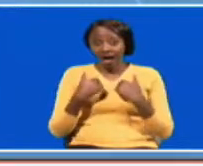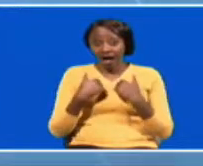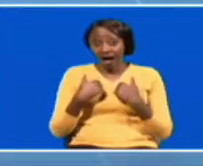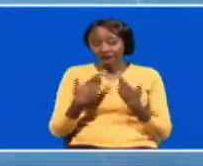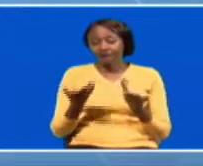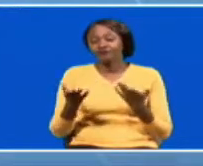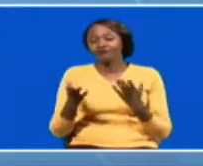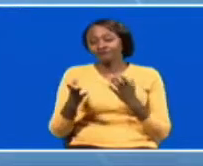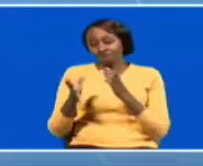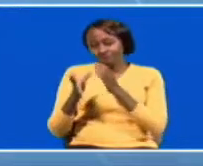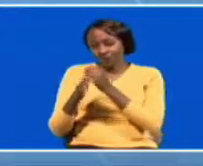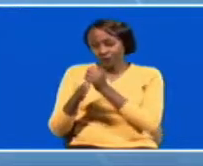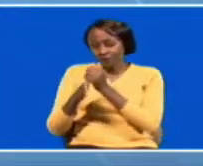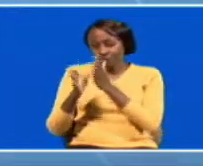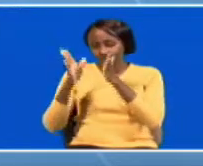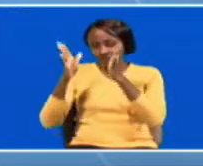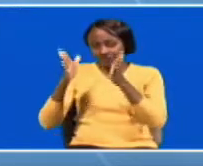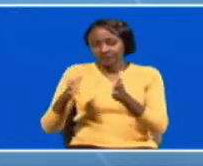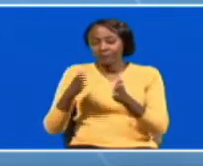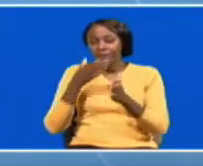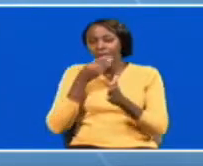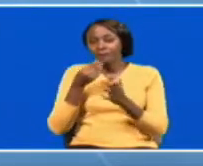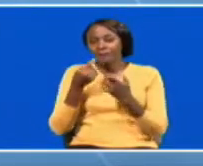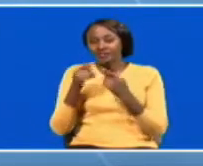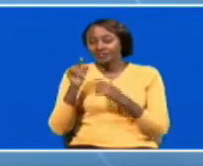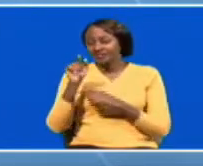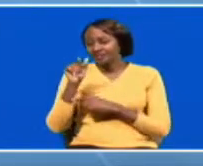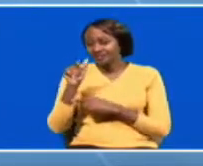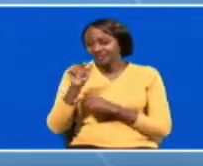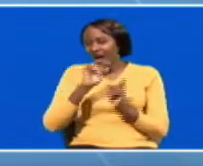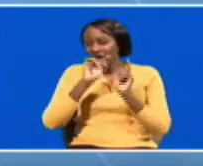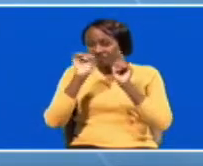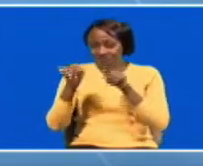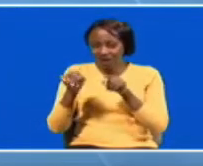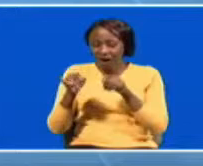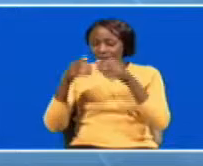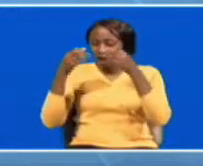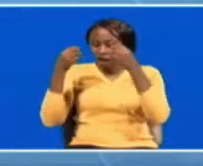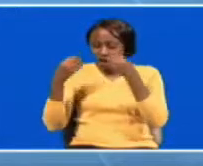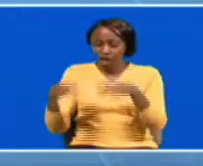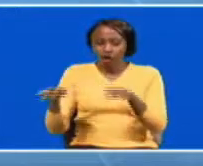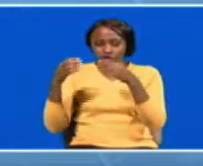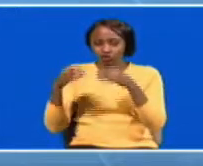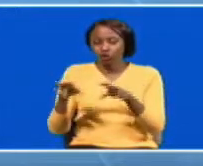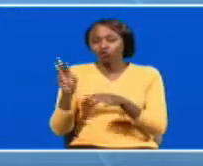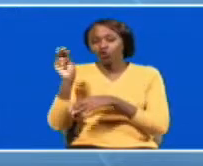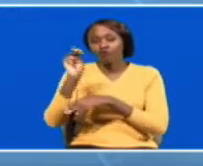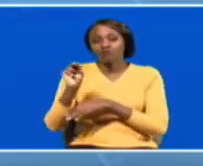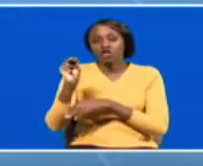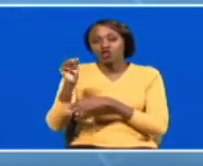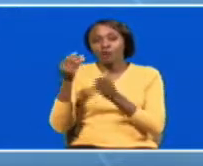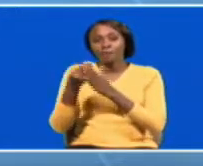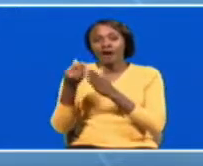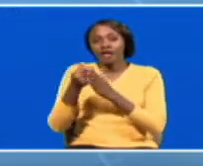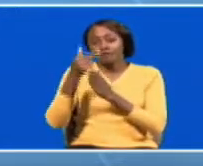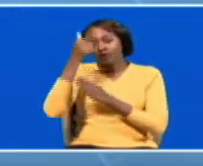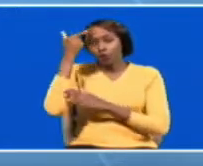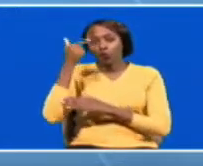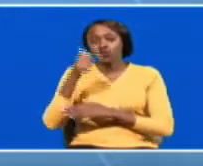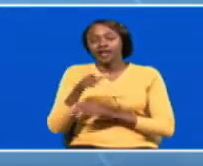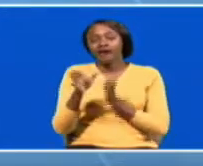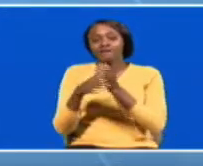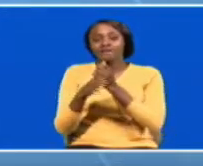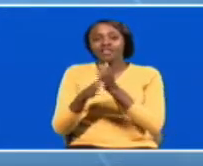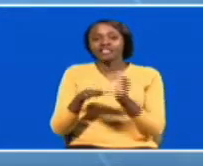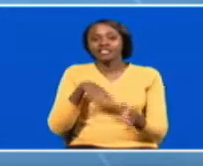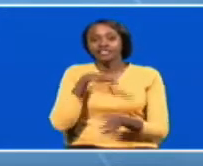Farmers at Dunga Beach in Lake Victoria are counting losses worth millions of shillings following massive fish deaths in the area. The